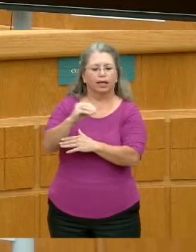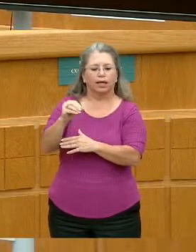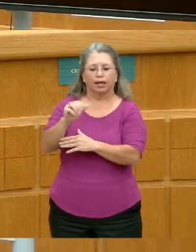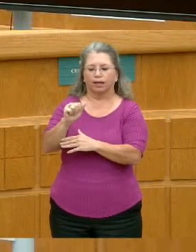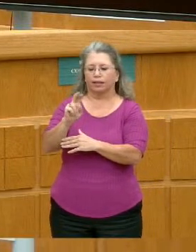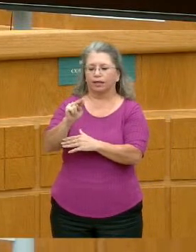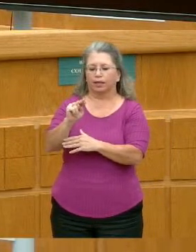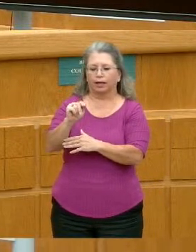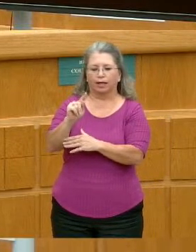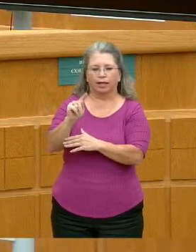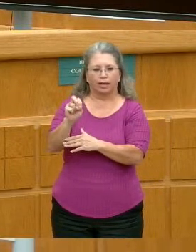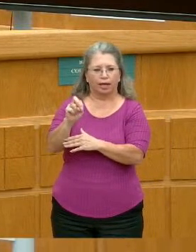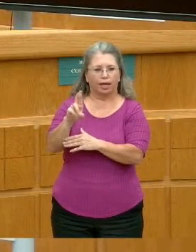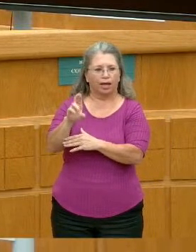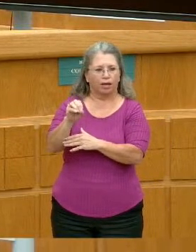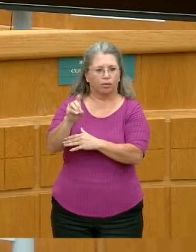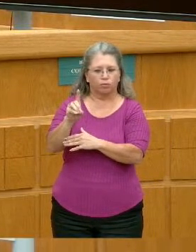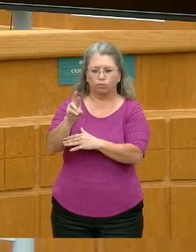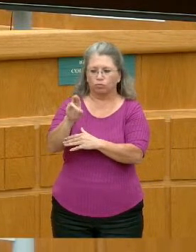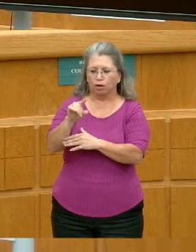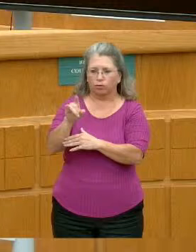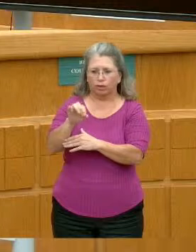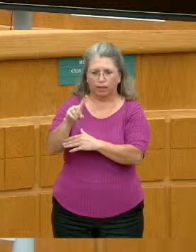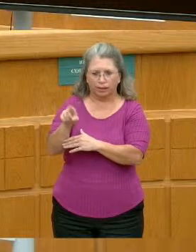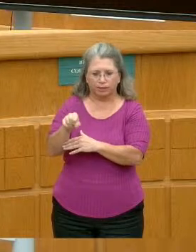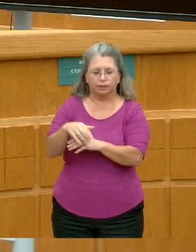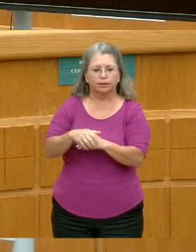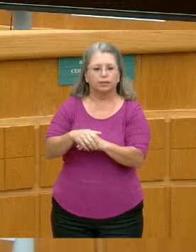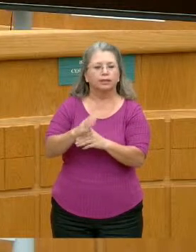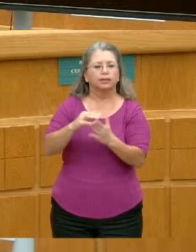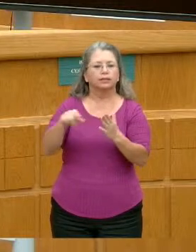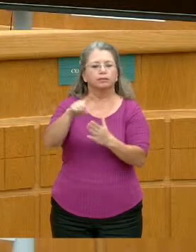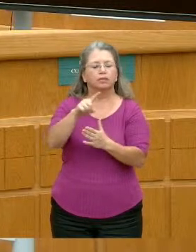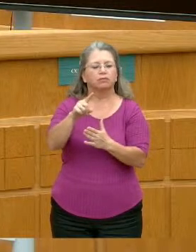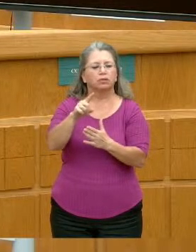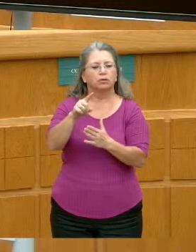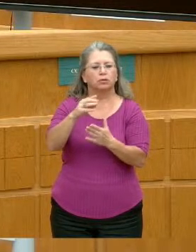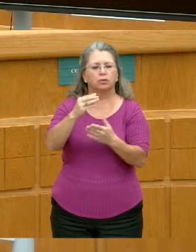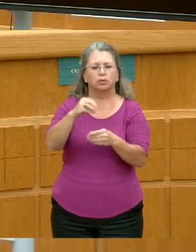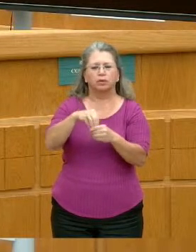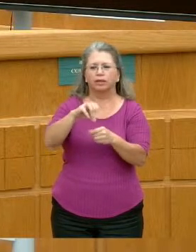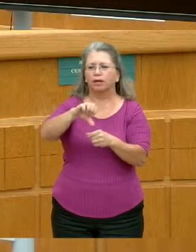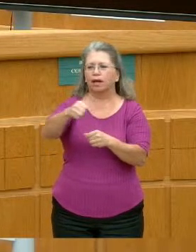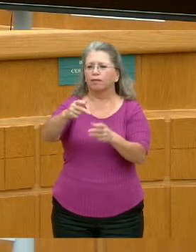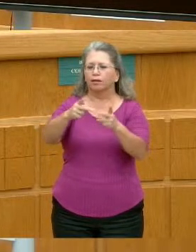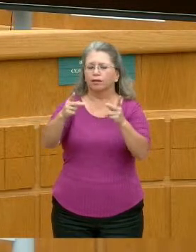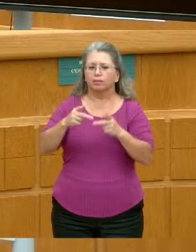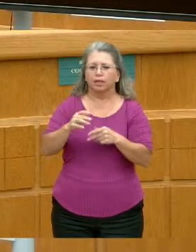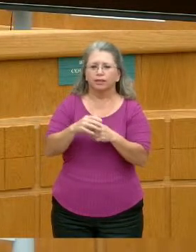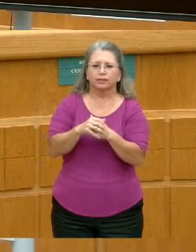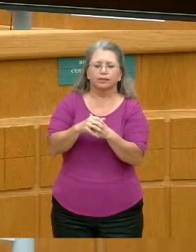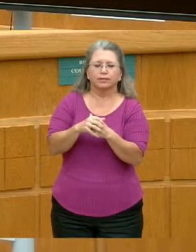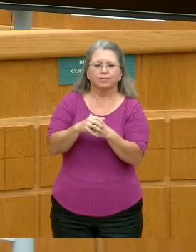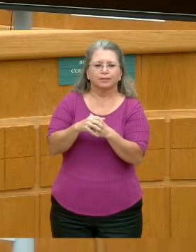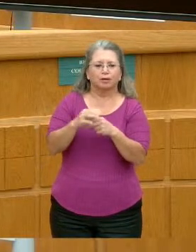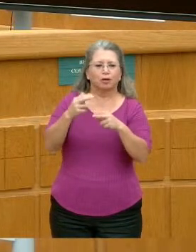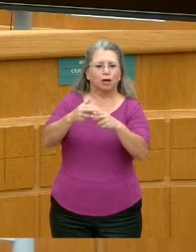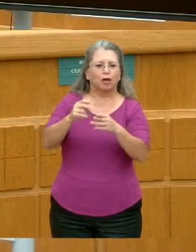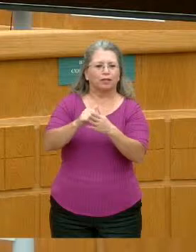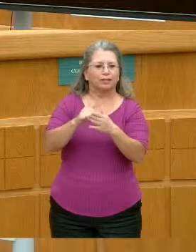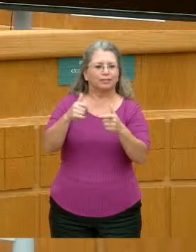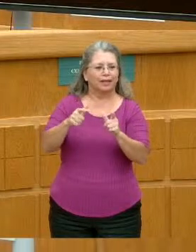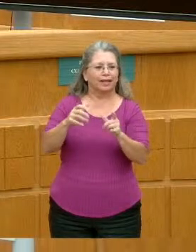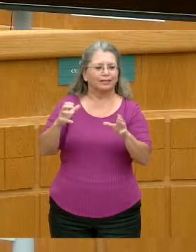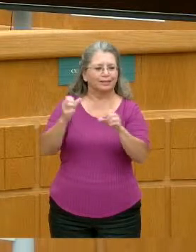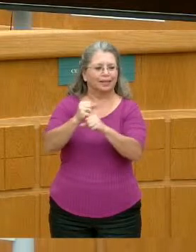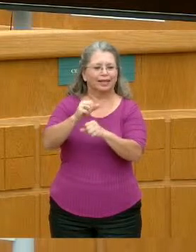Rodriguez. Some of you and other venues have referred to this as us getting the band together. I feel like we've been